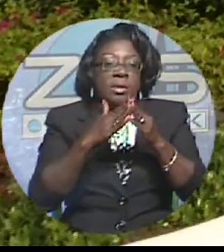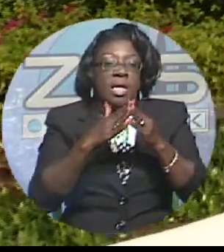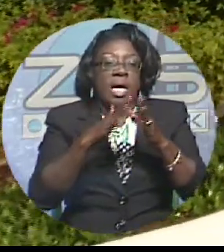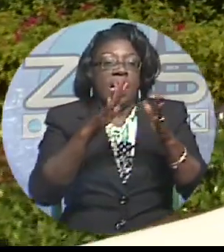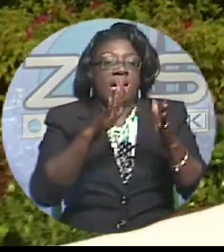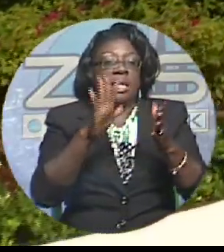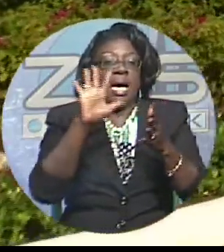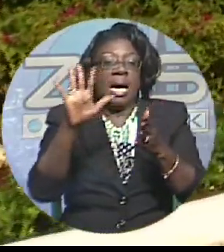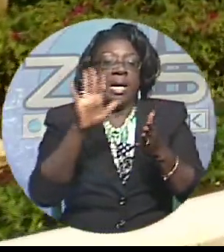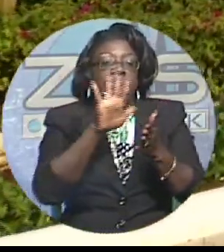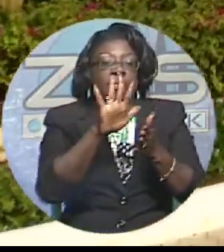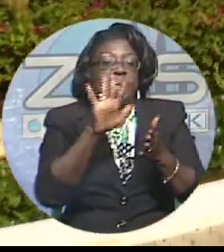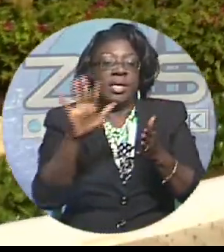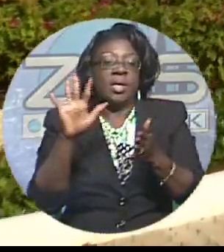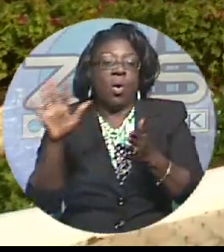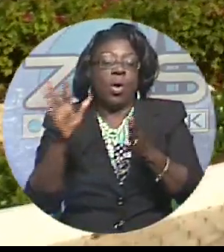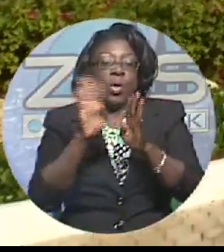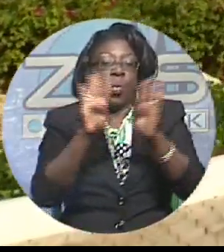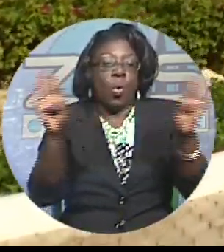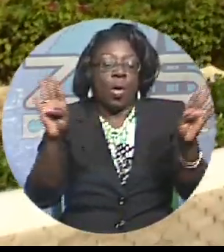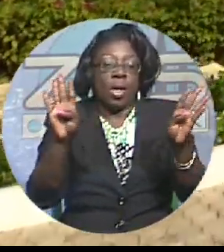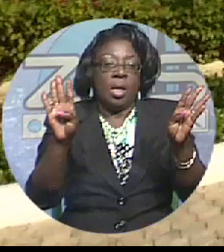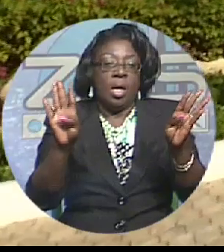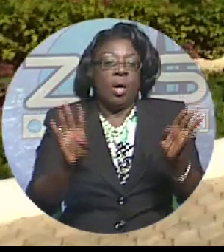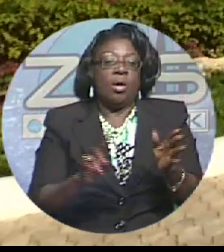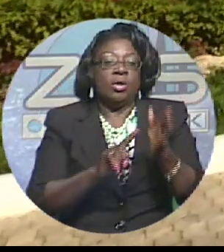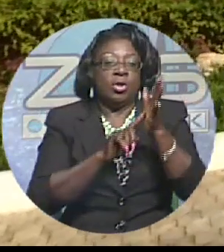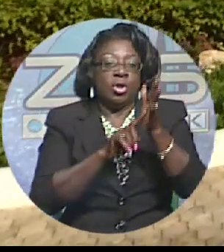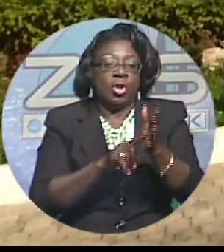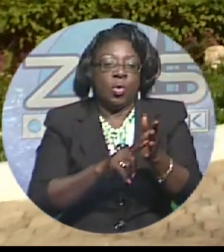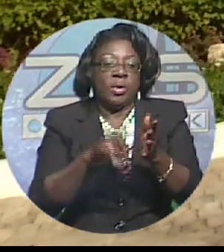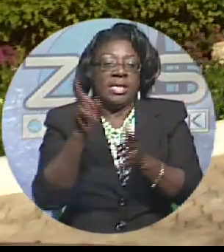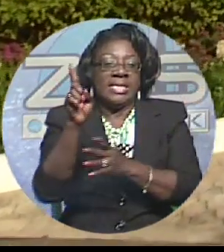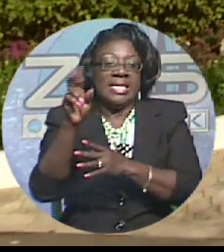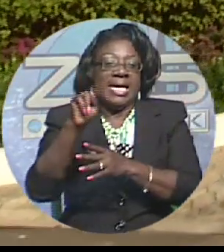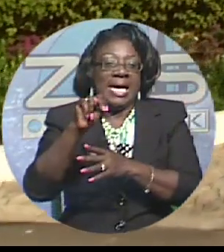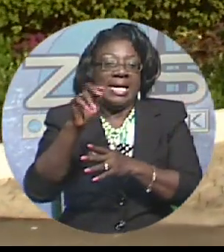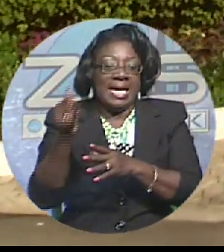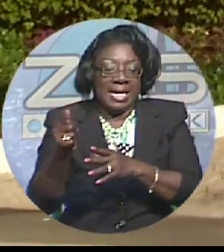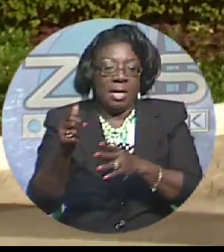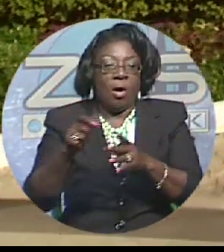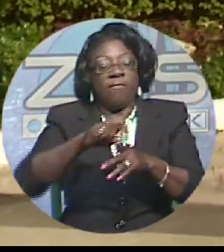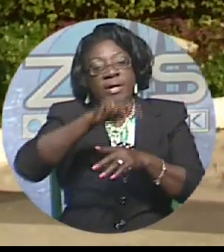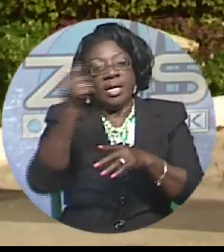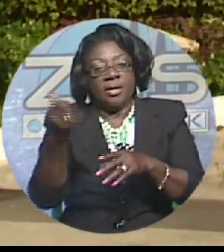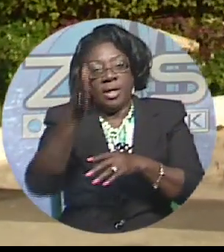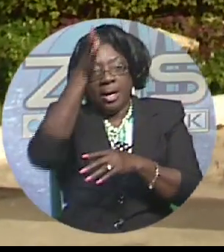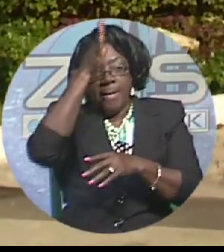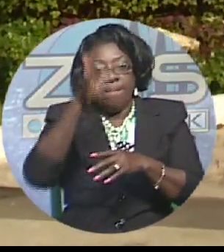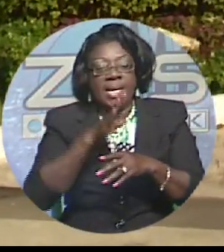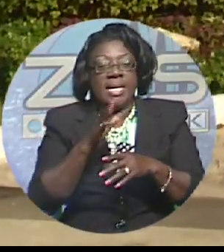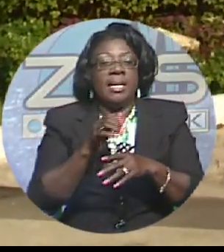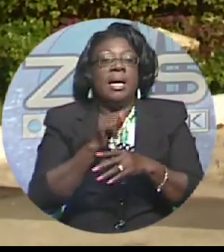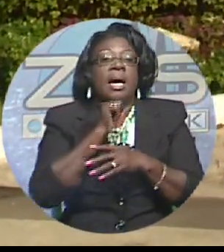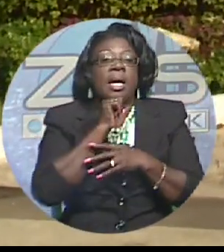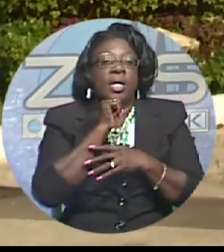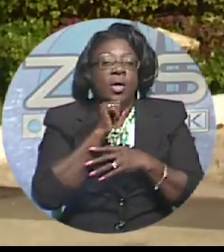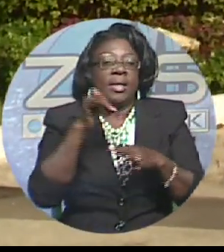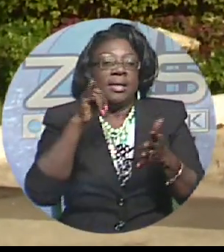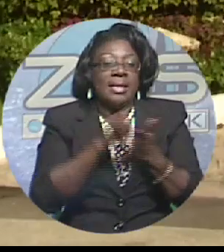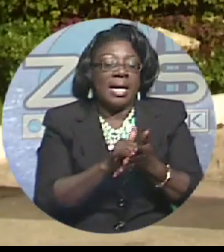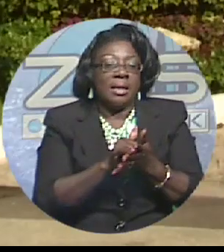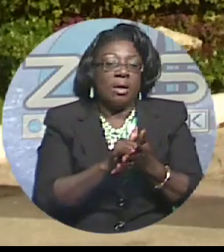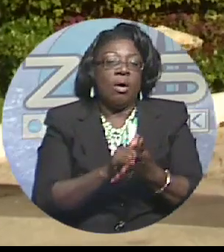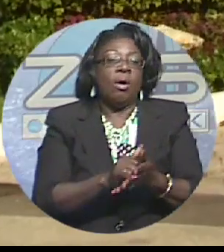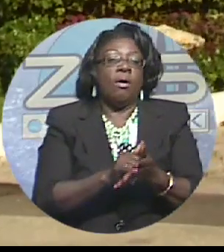at the Old Fort Bay home also revealed the DNA of another male and not just that of the deceased. The DNA of the